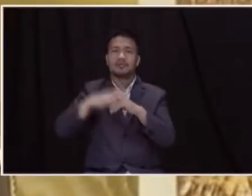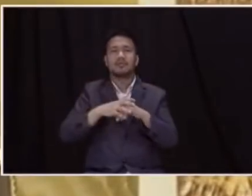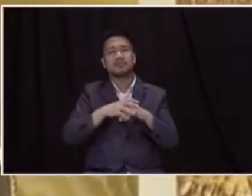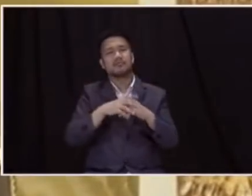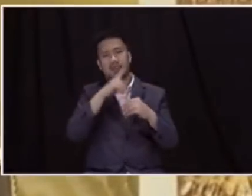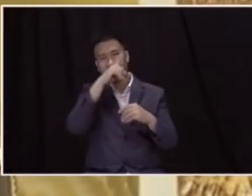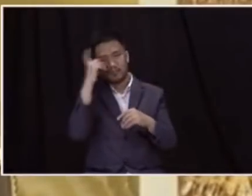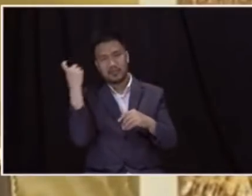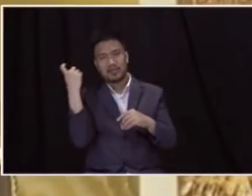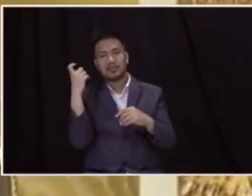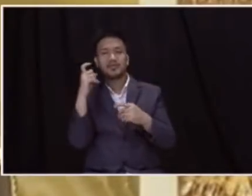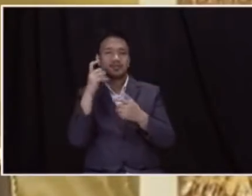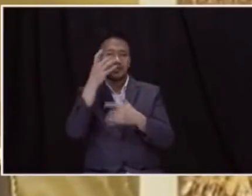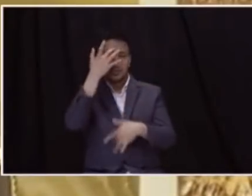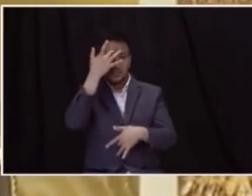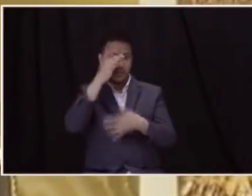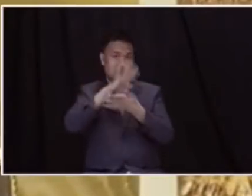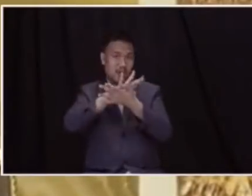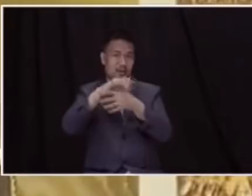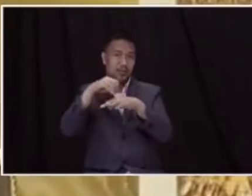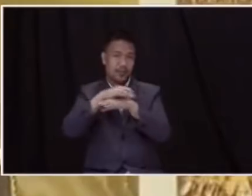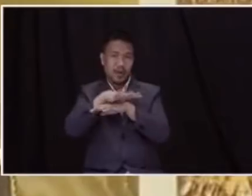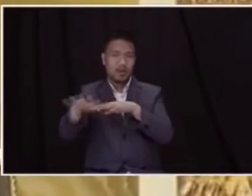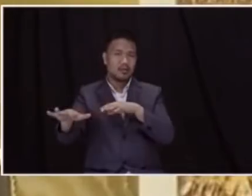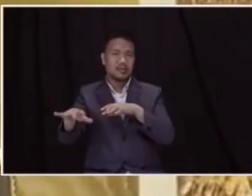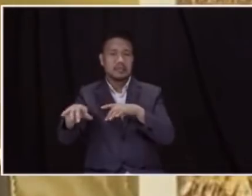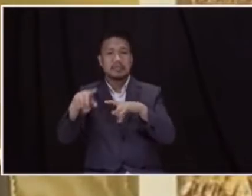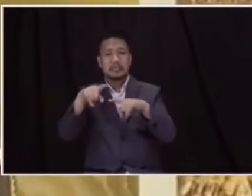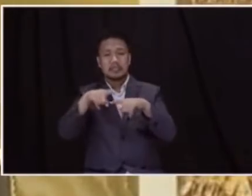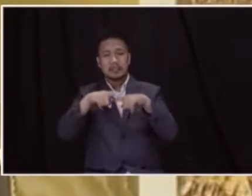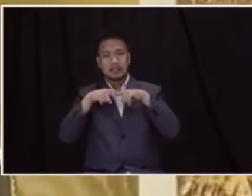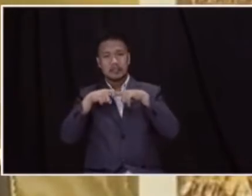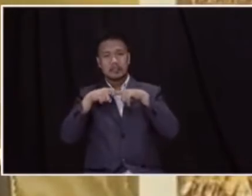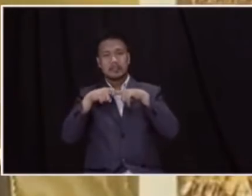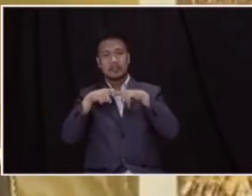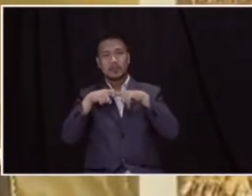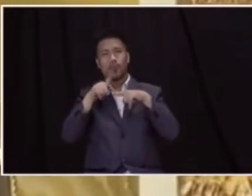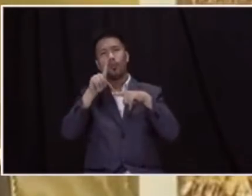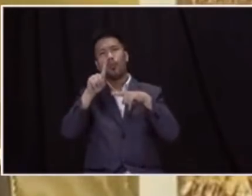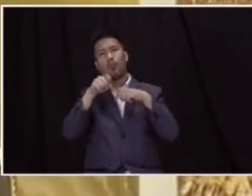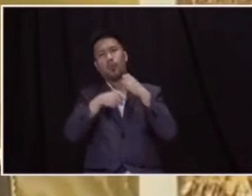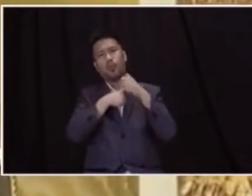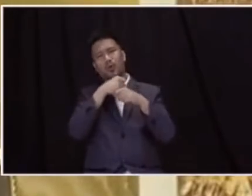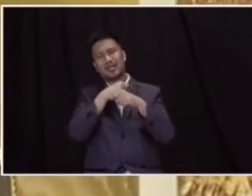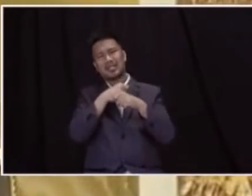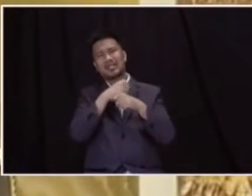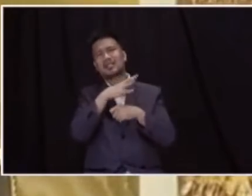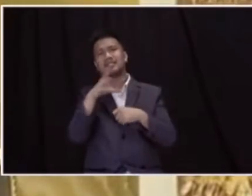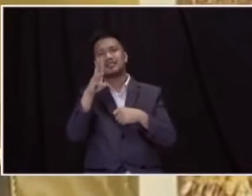The pandemic has indeed held us hostage for a year and a half already.